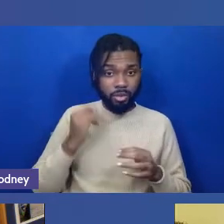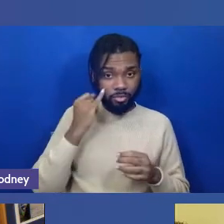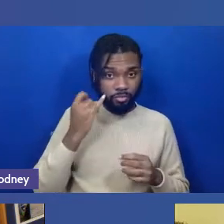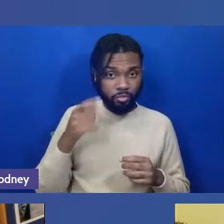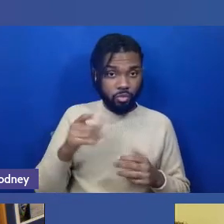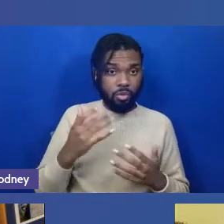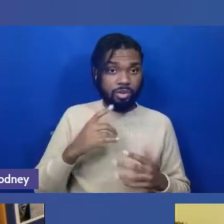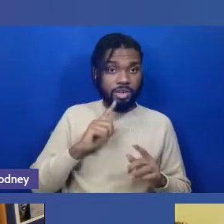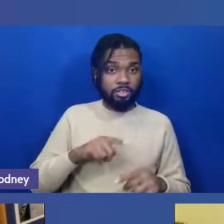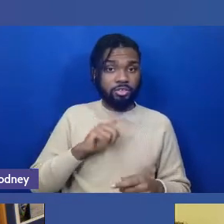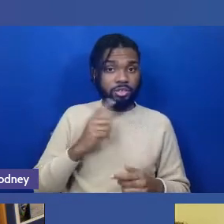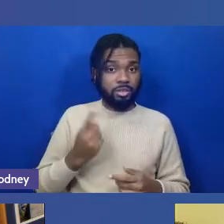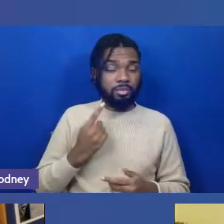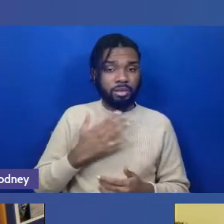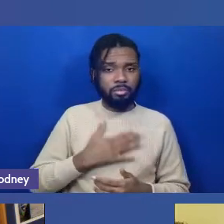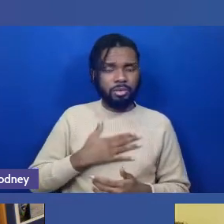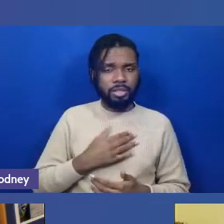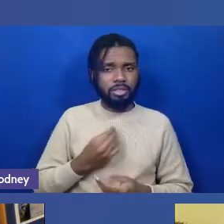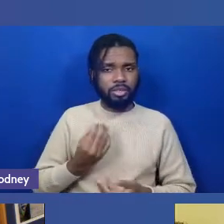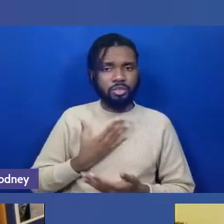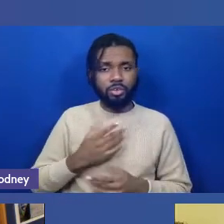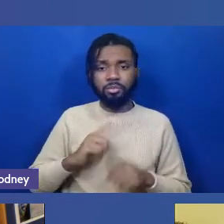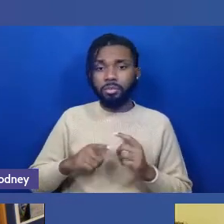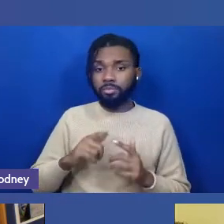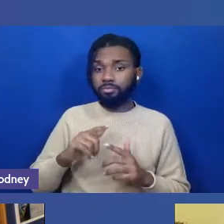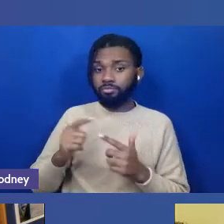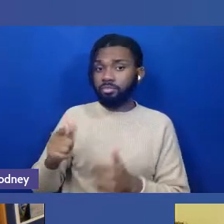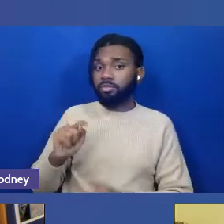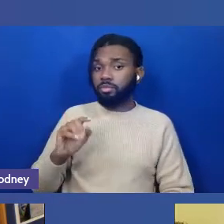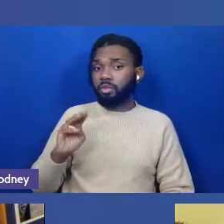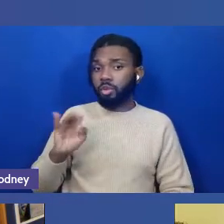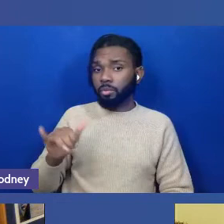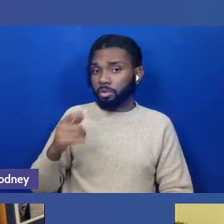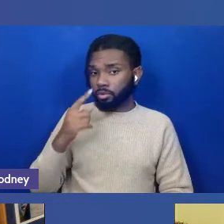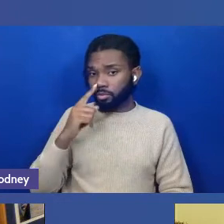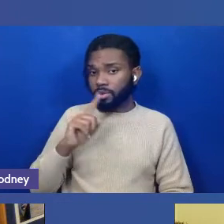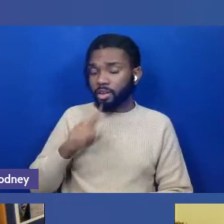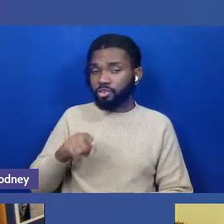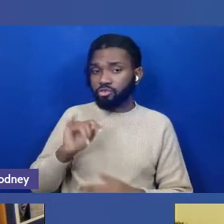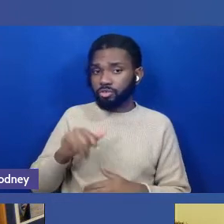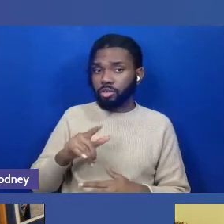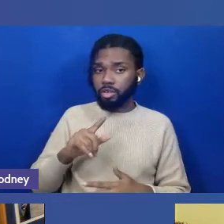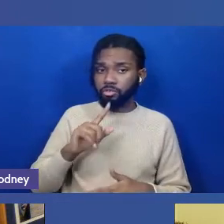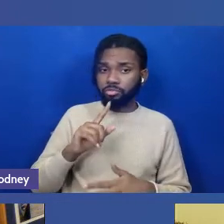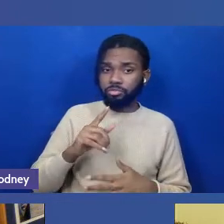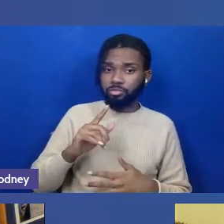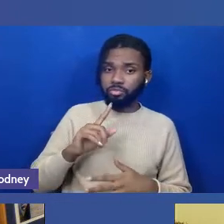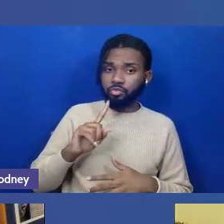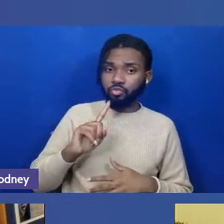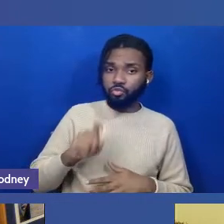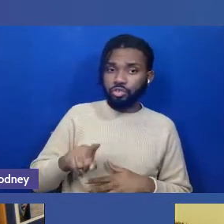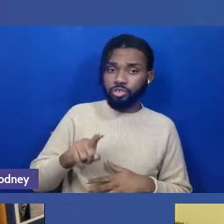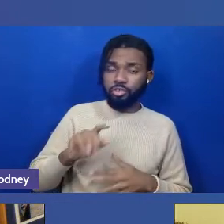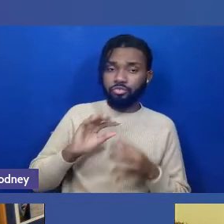Yeah, Tommy, let's throw it over to you for trust, listening, and transparency. You know, I think